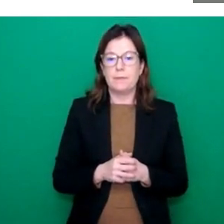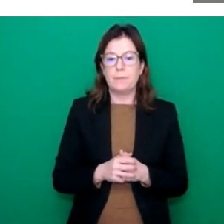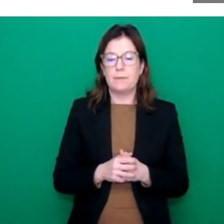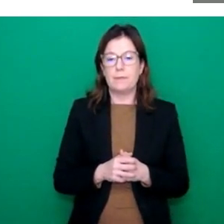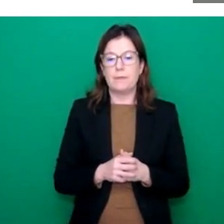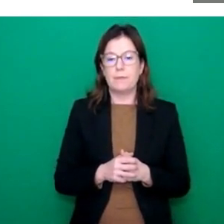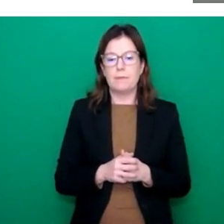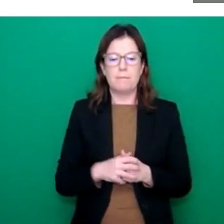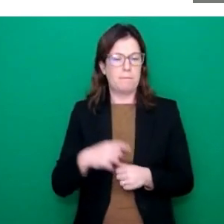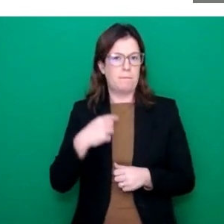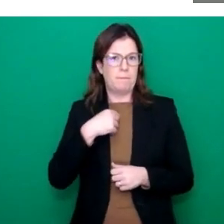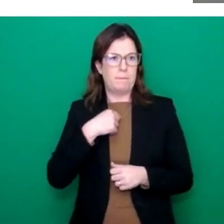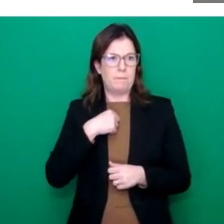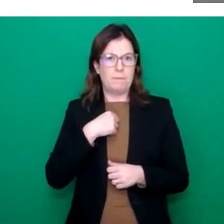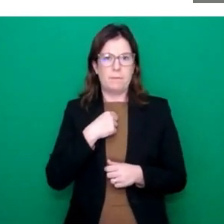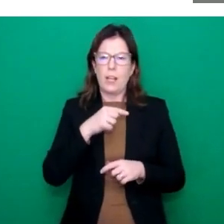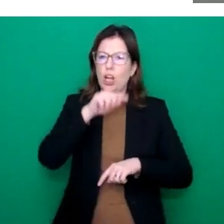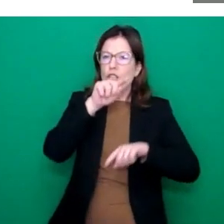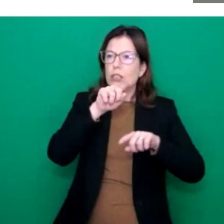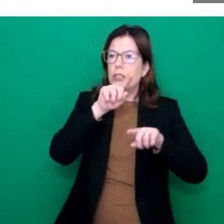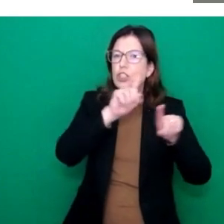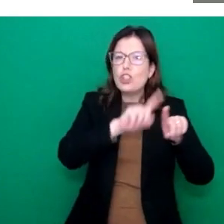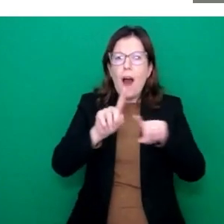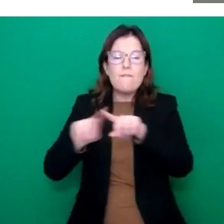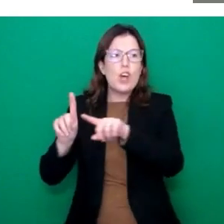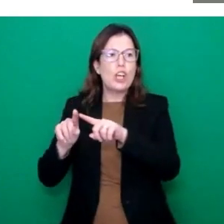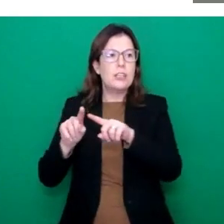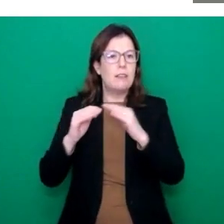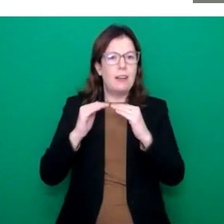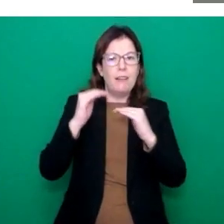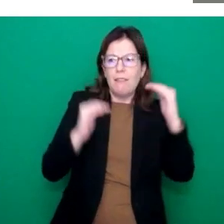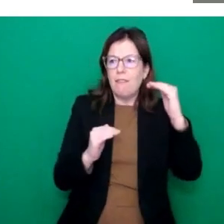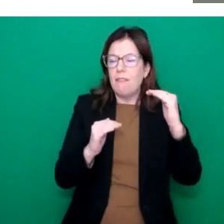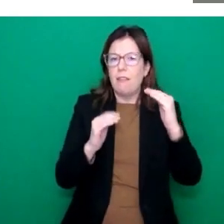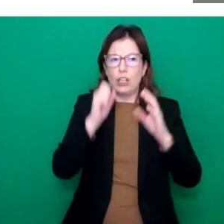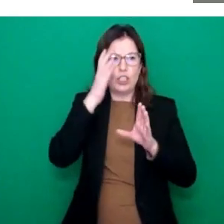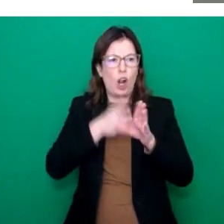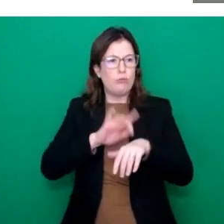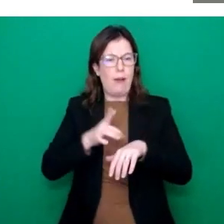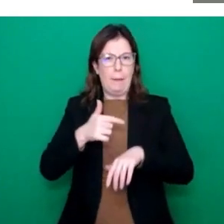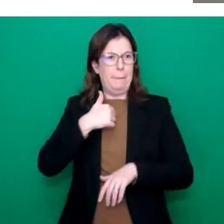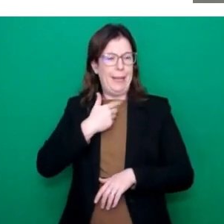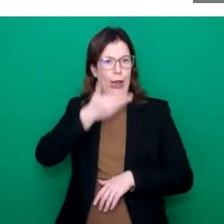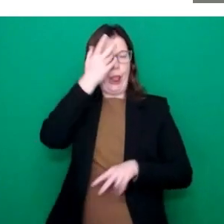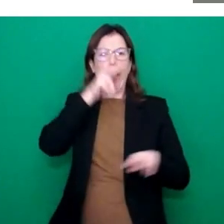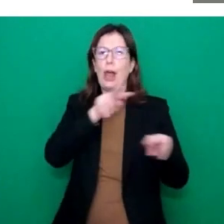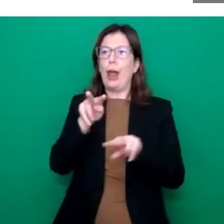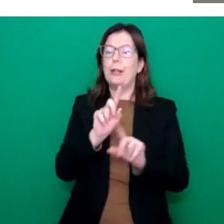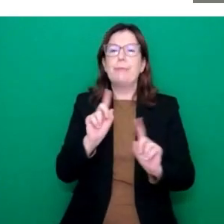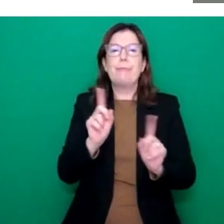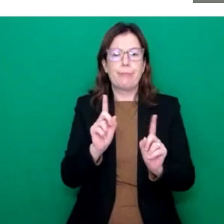How have I learned about issues of diversity and inequality in the psychological professions? To